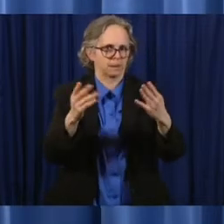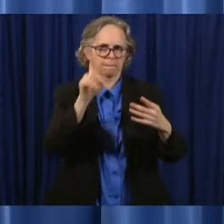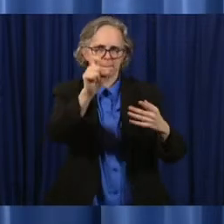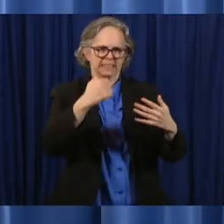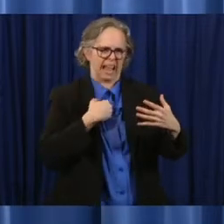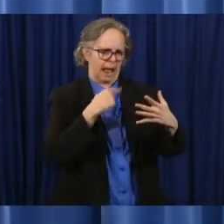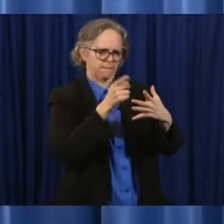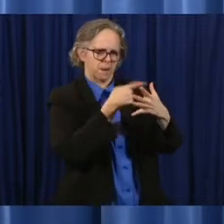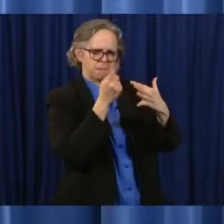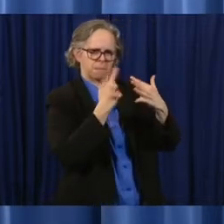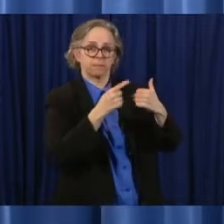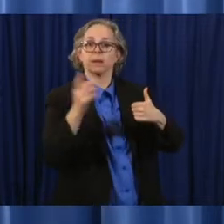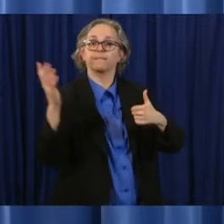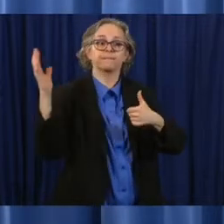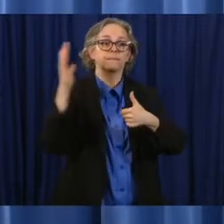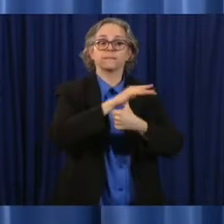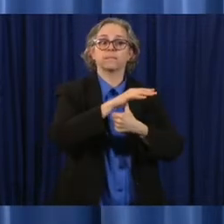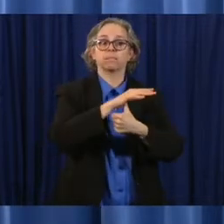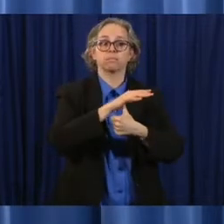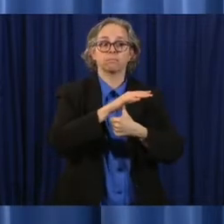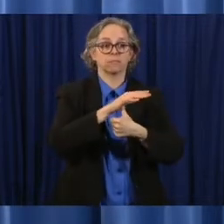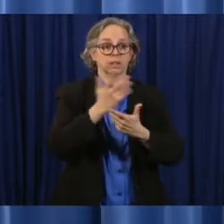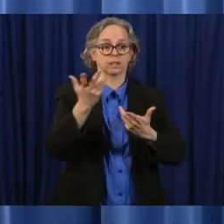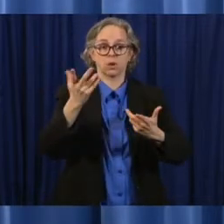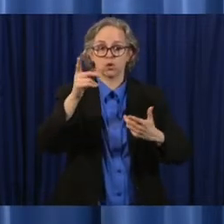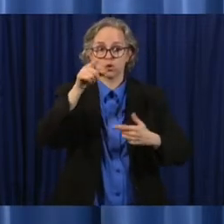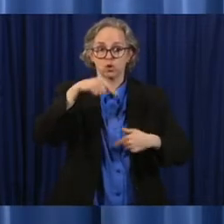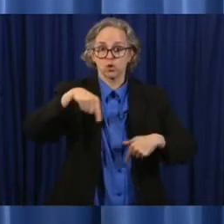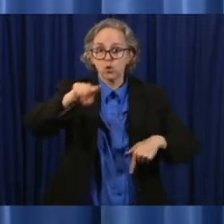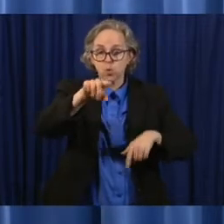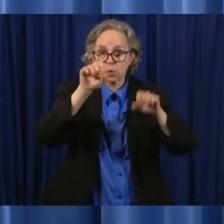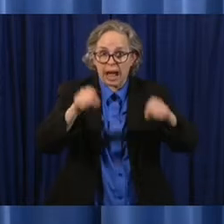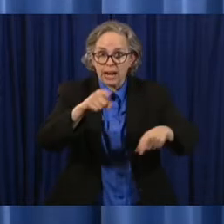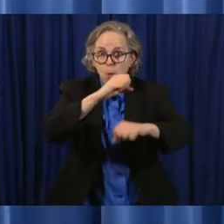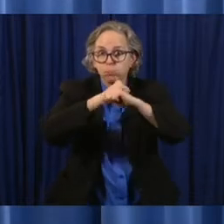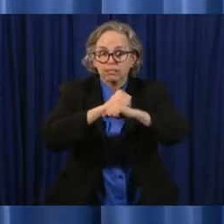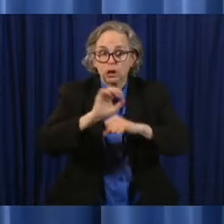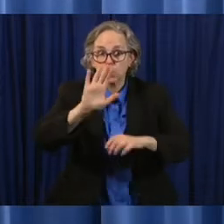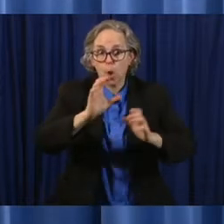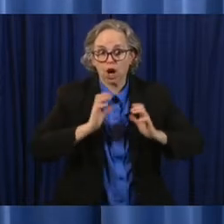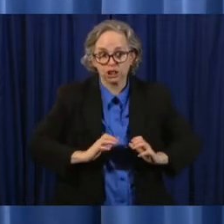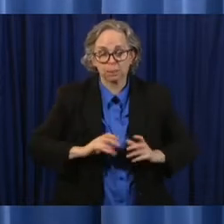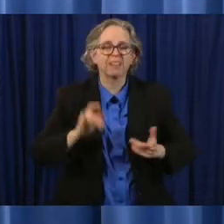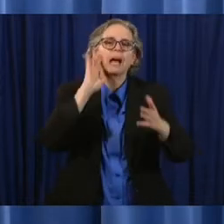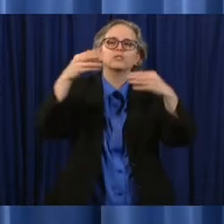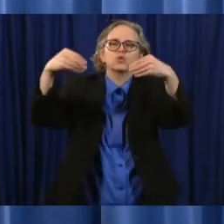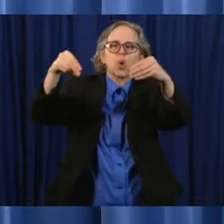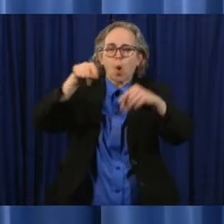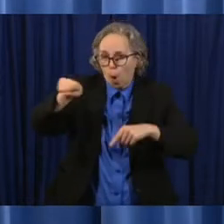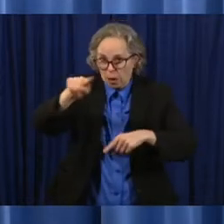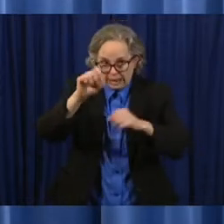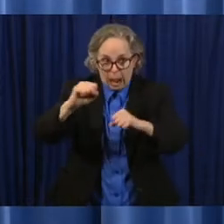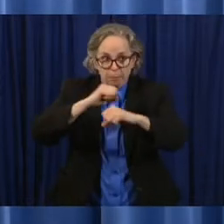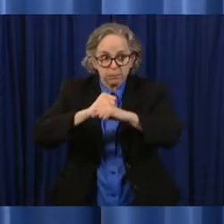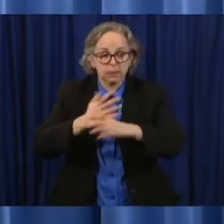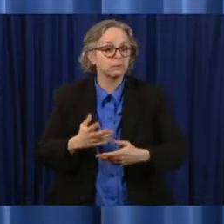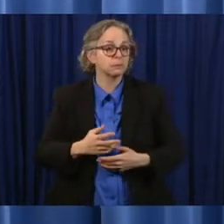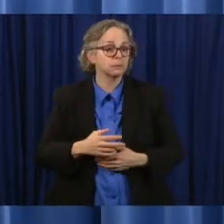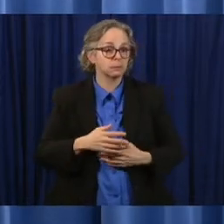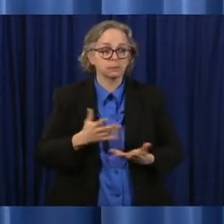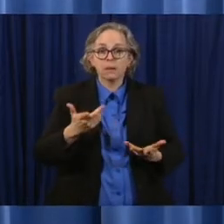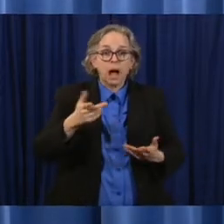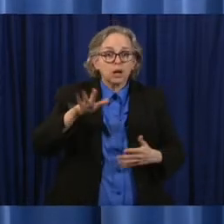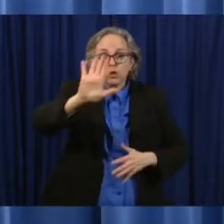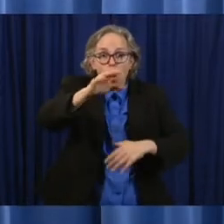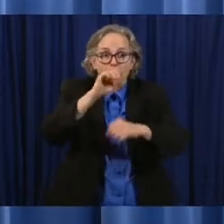be protect your customers if you're retail, and protect your employees and protect